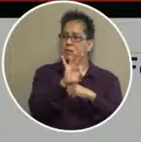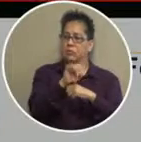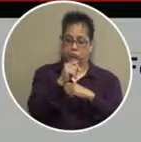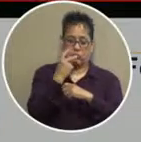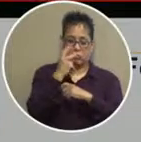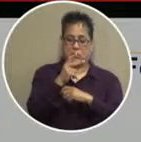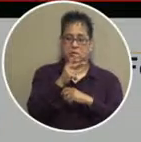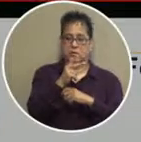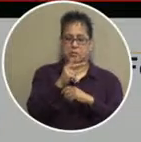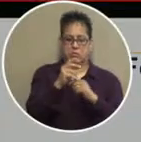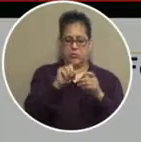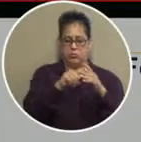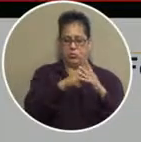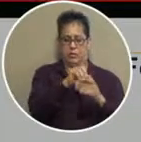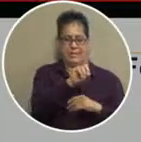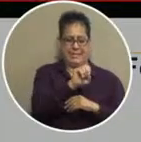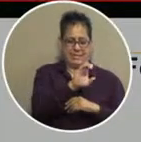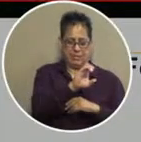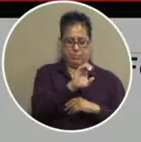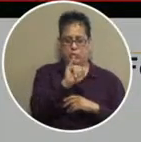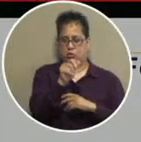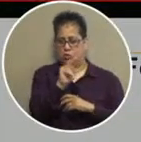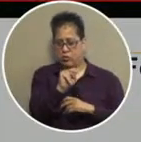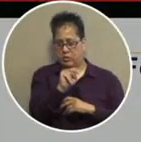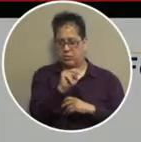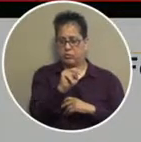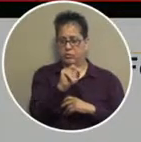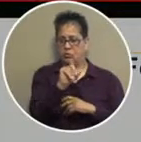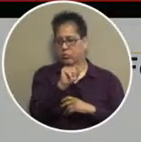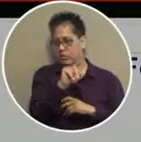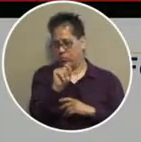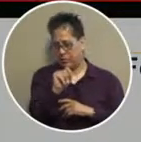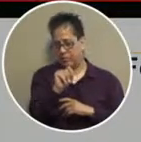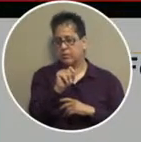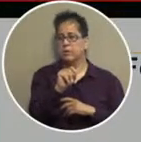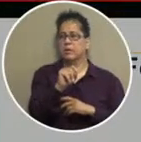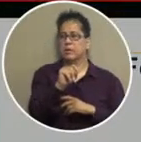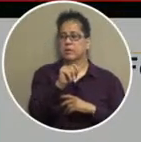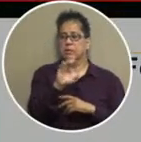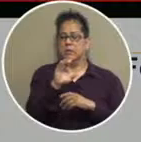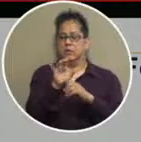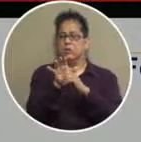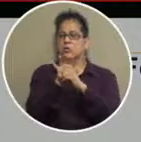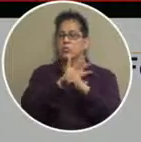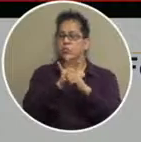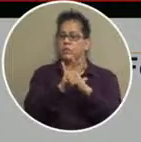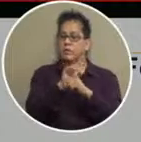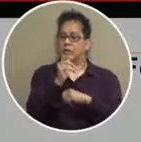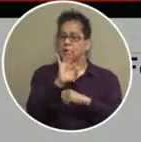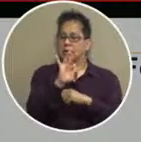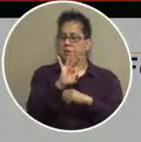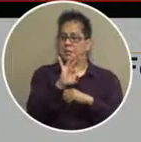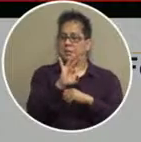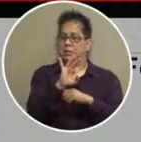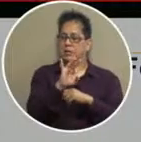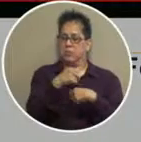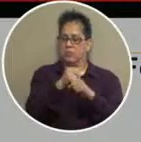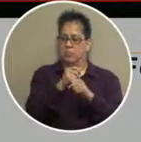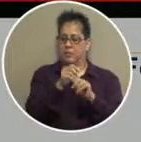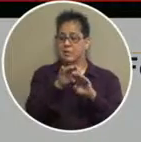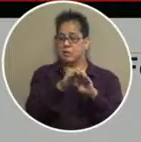since December, January 2020, where COVID-19 made its global